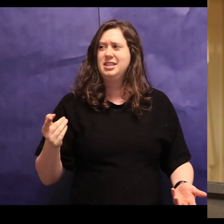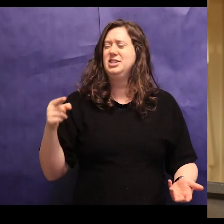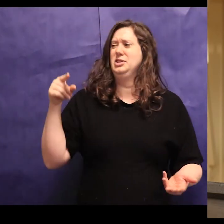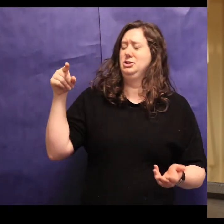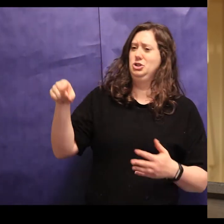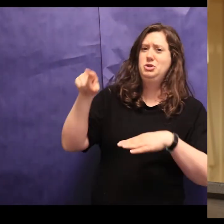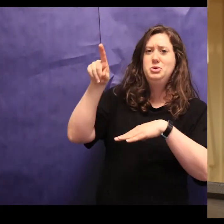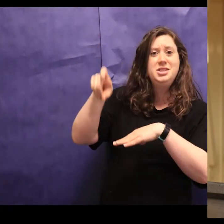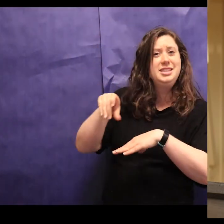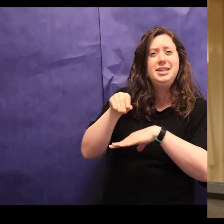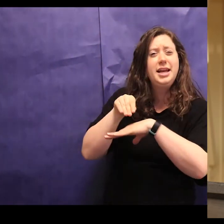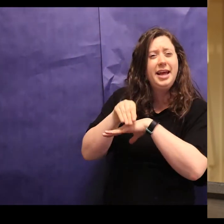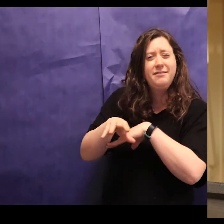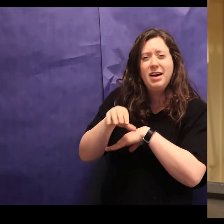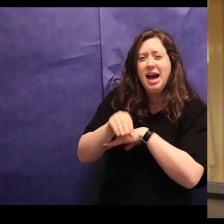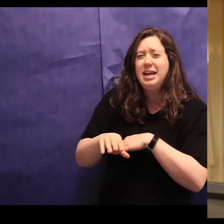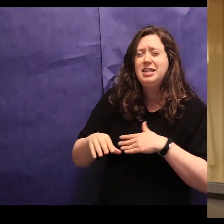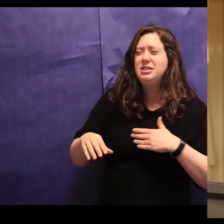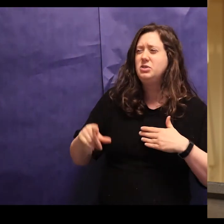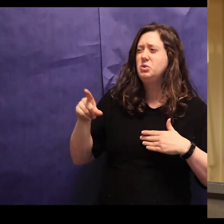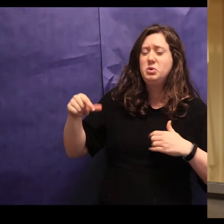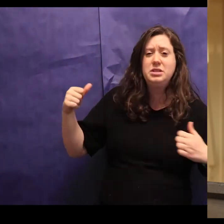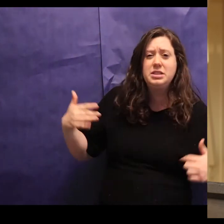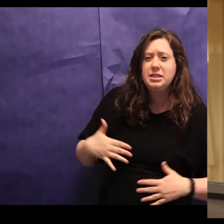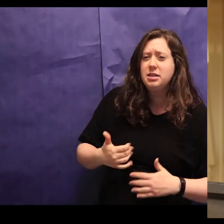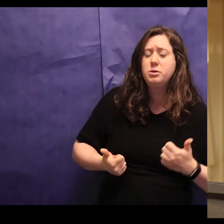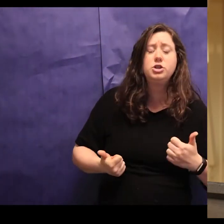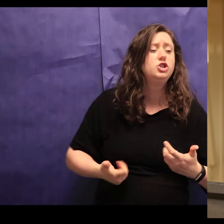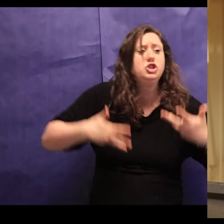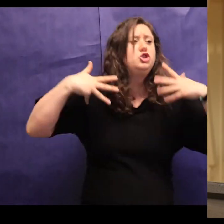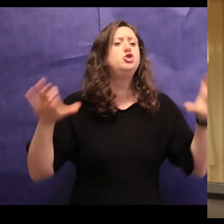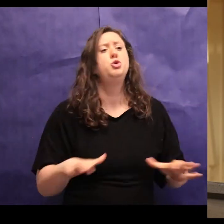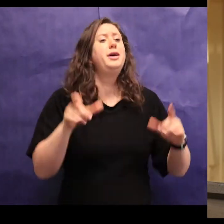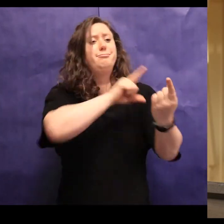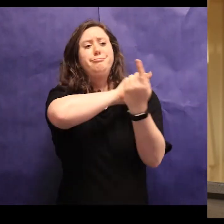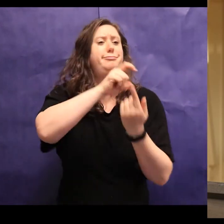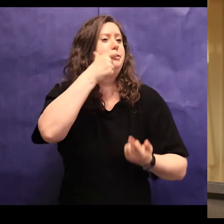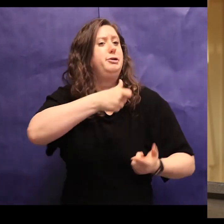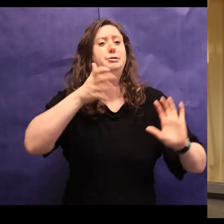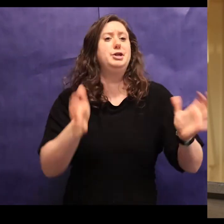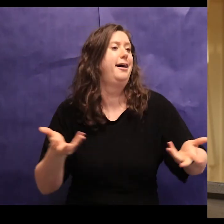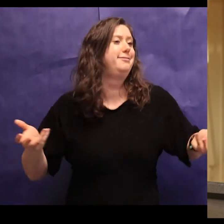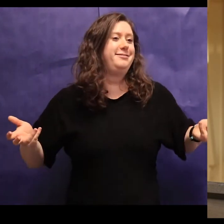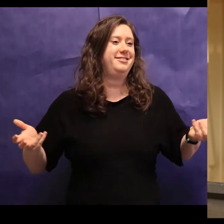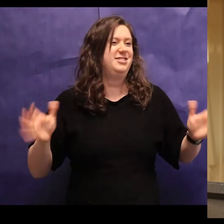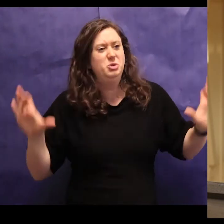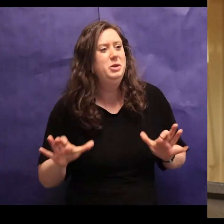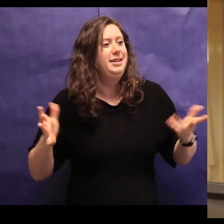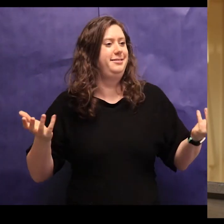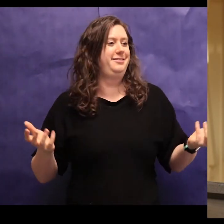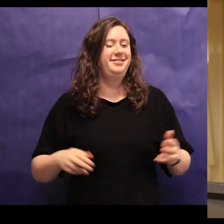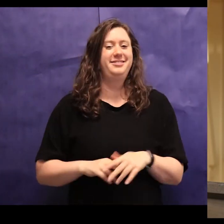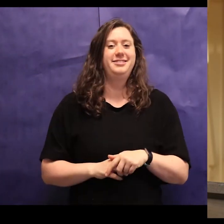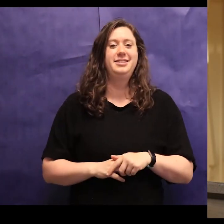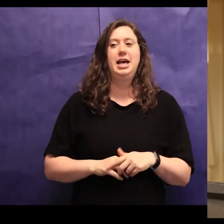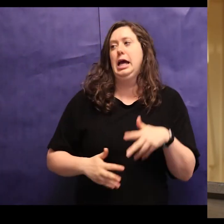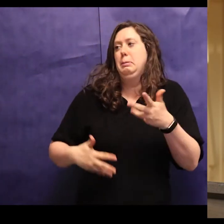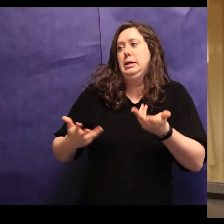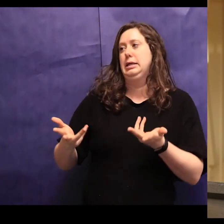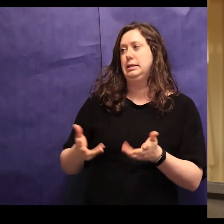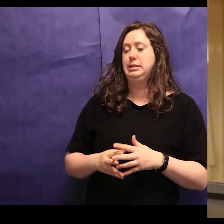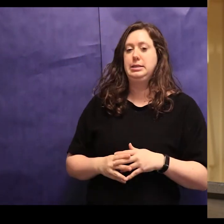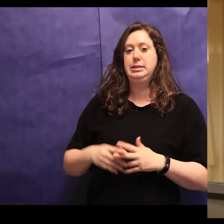you need advice talking to them or are you just like scared? Just do it! Yeah man. do it. I